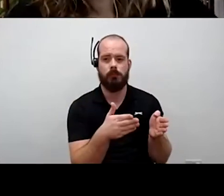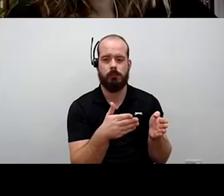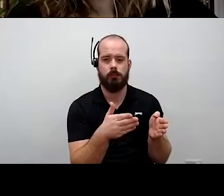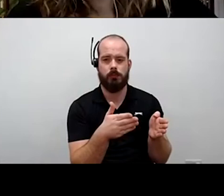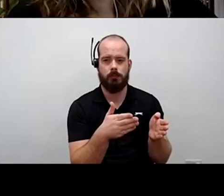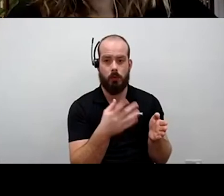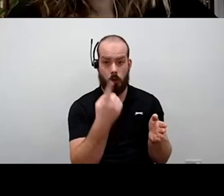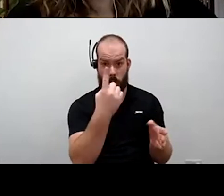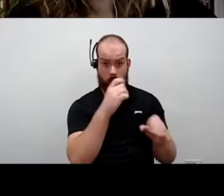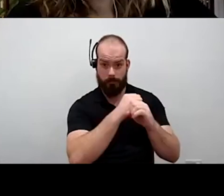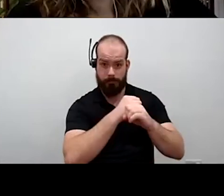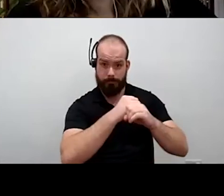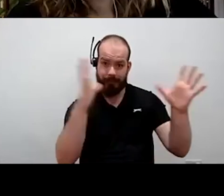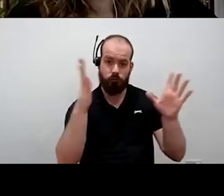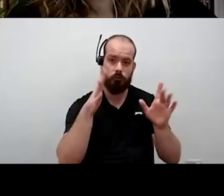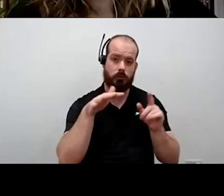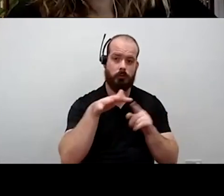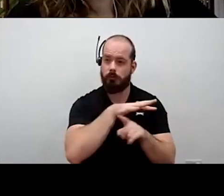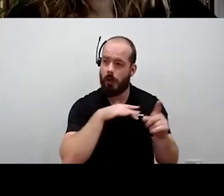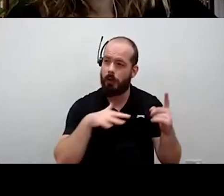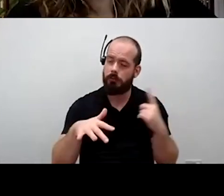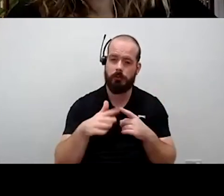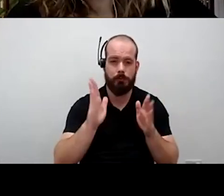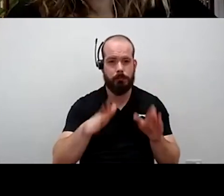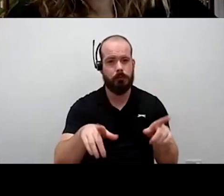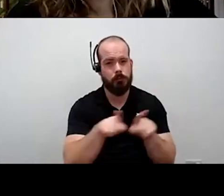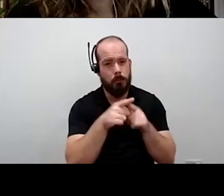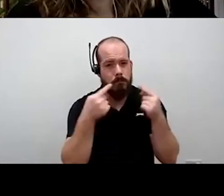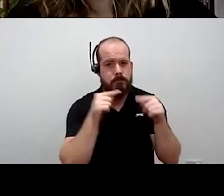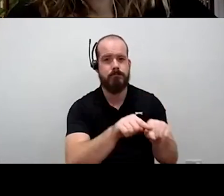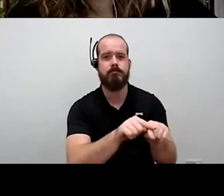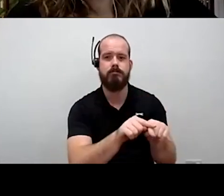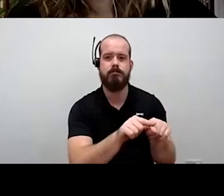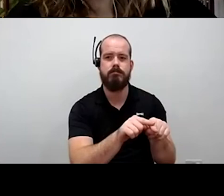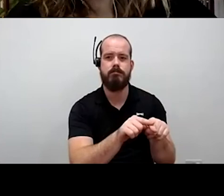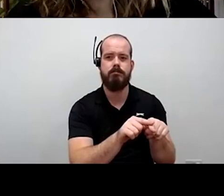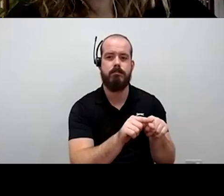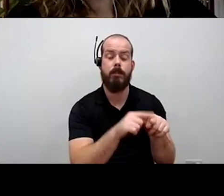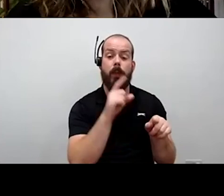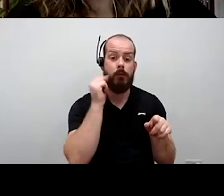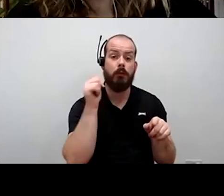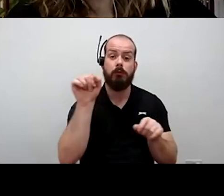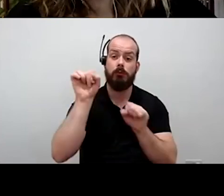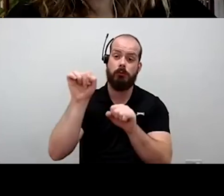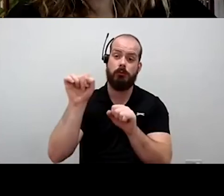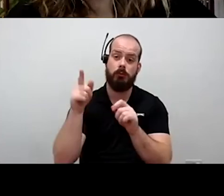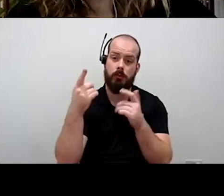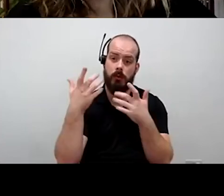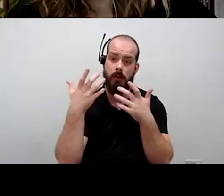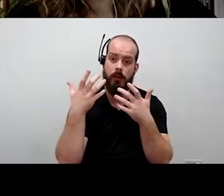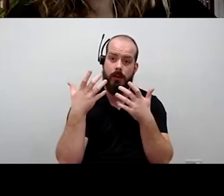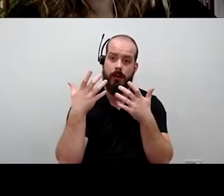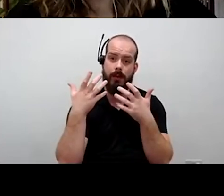vision of society. So why is it popular in France? They have on top they have